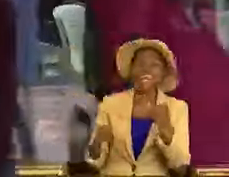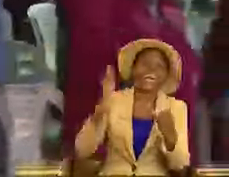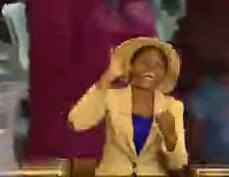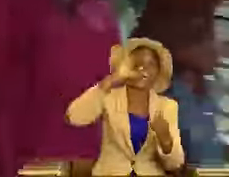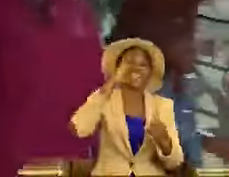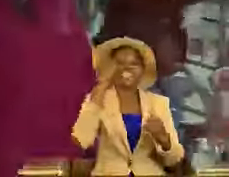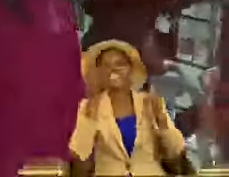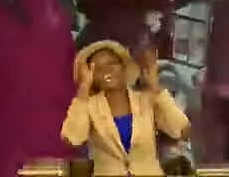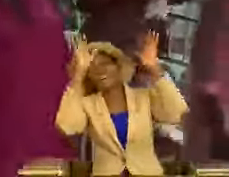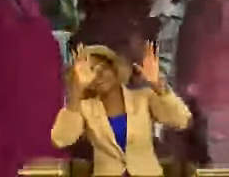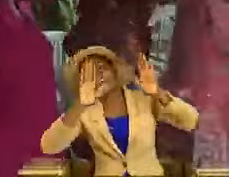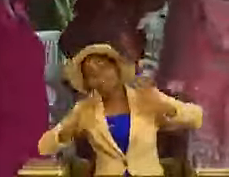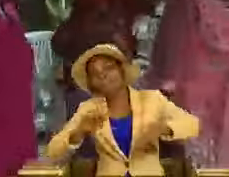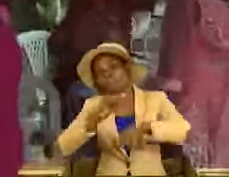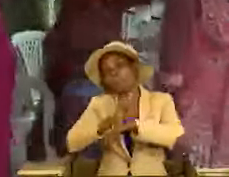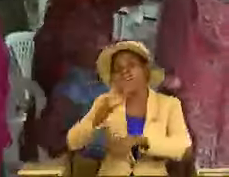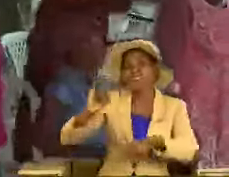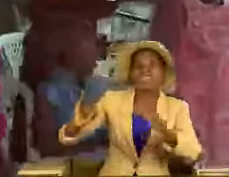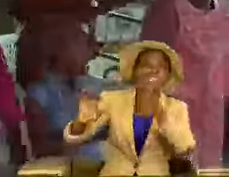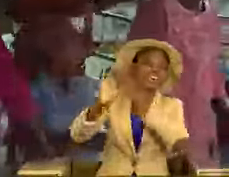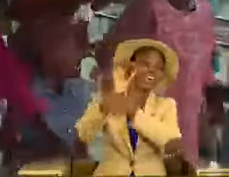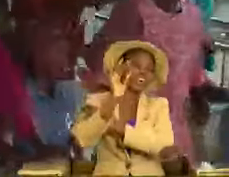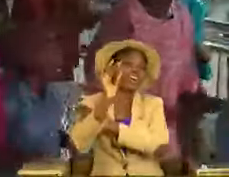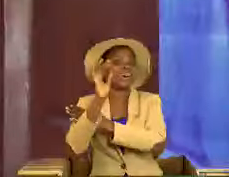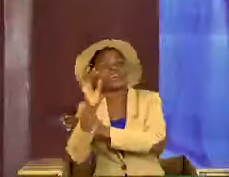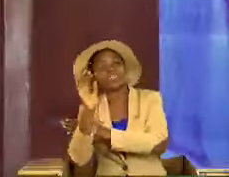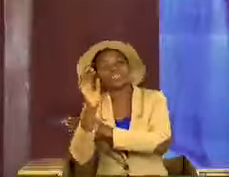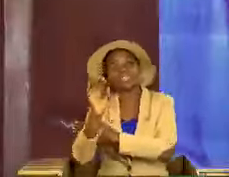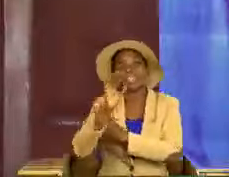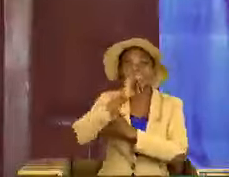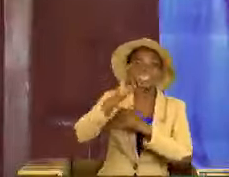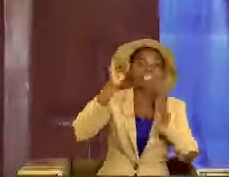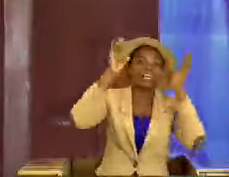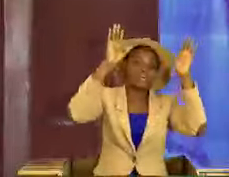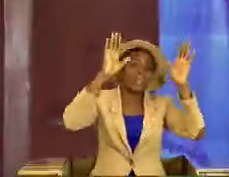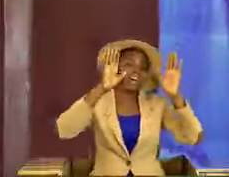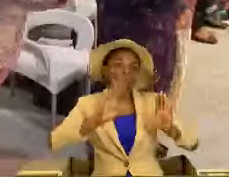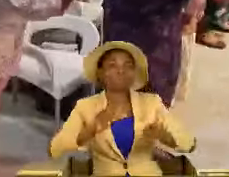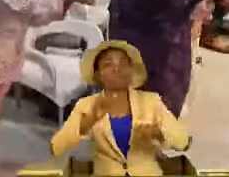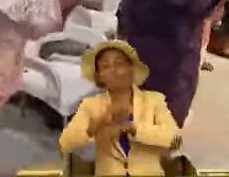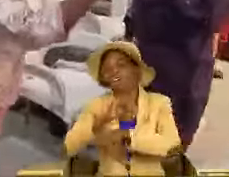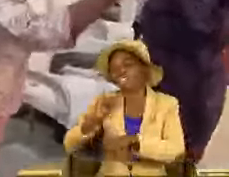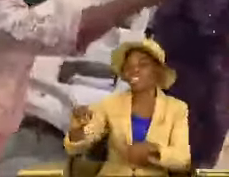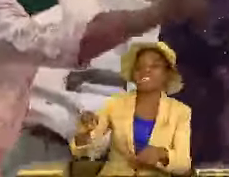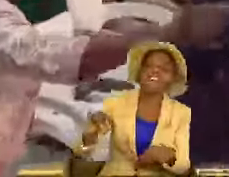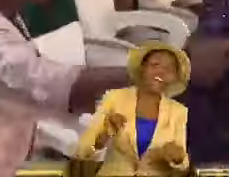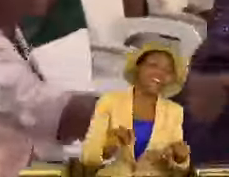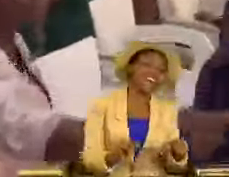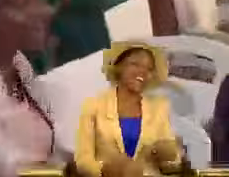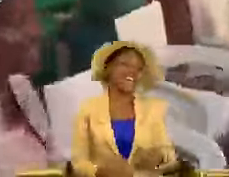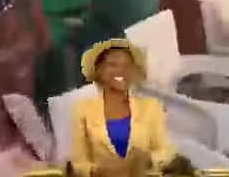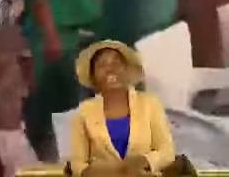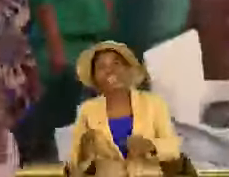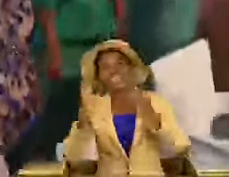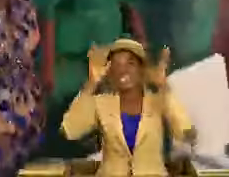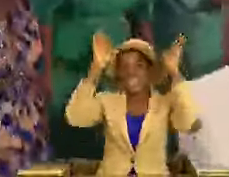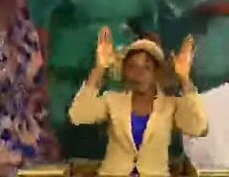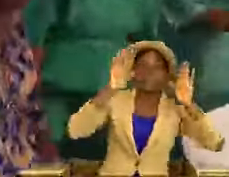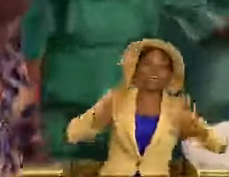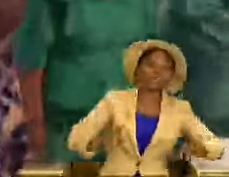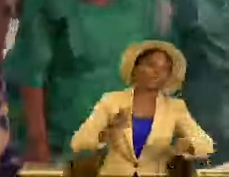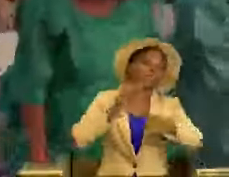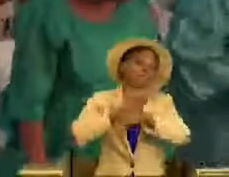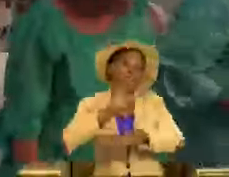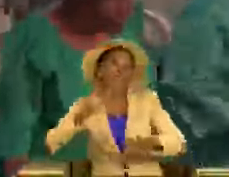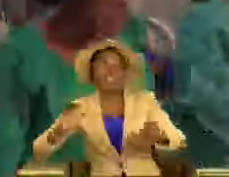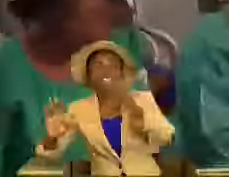Anda he A Mir work God hallelujah working God a